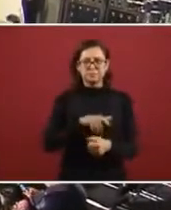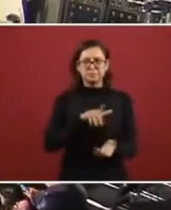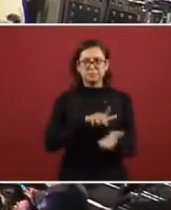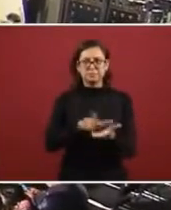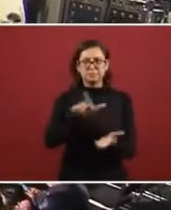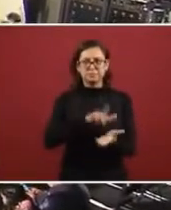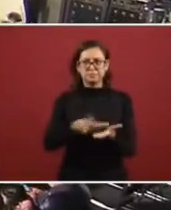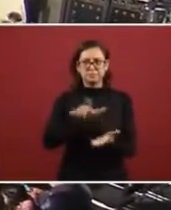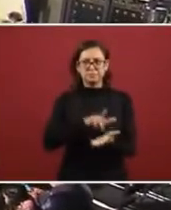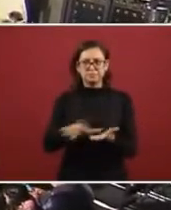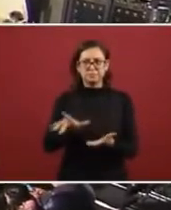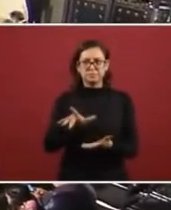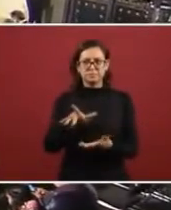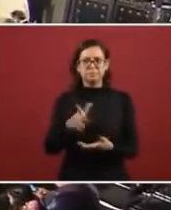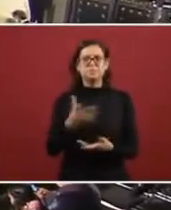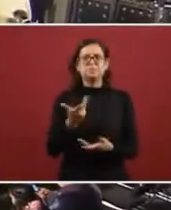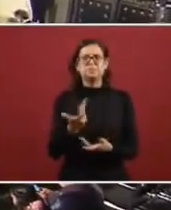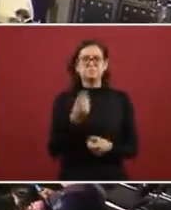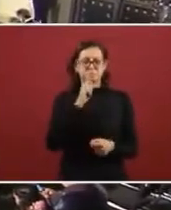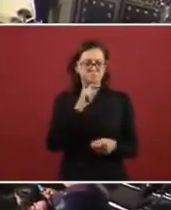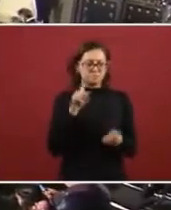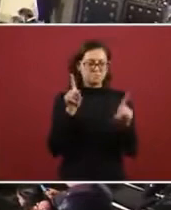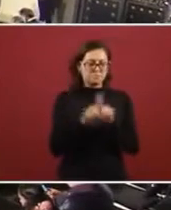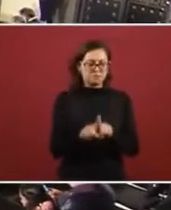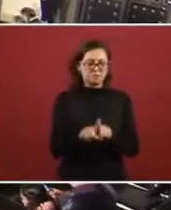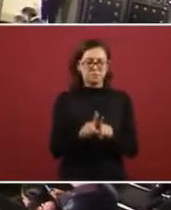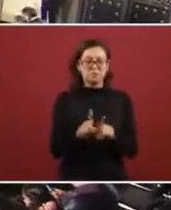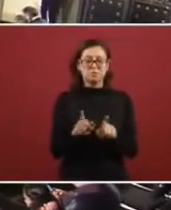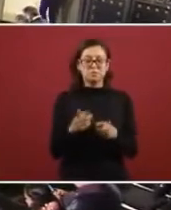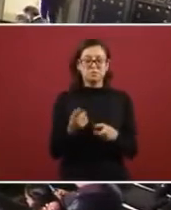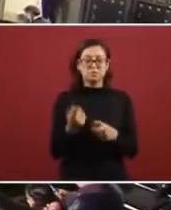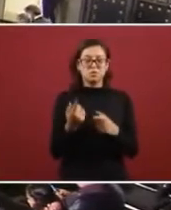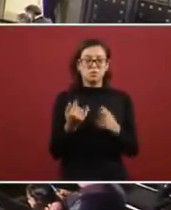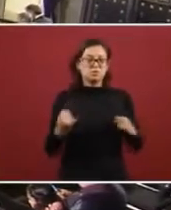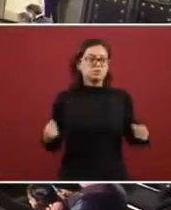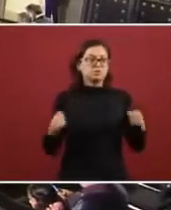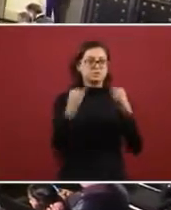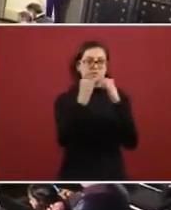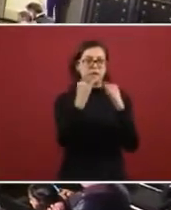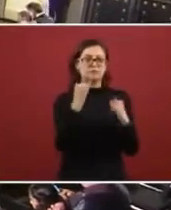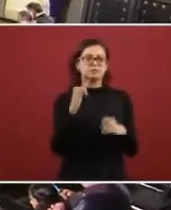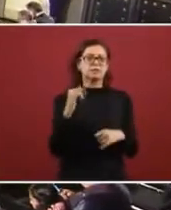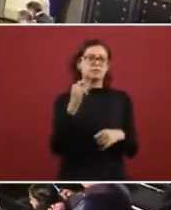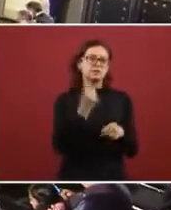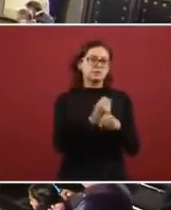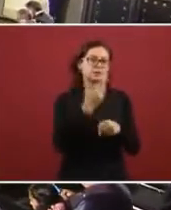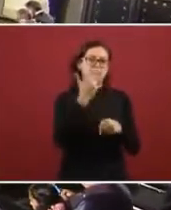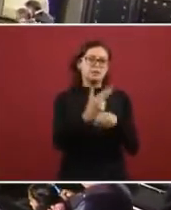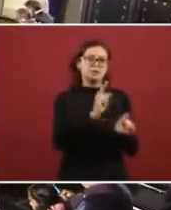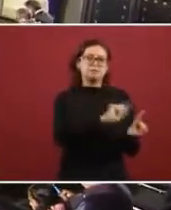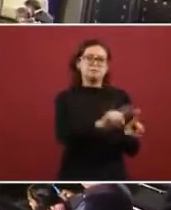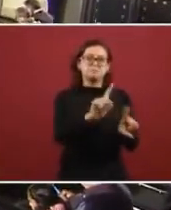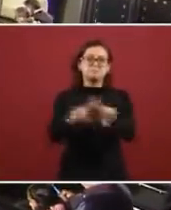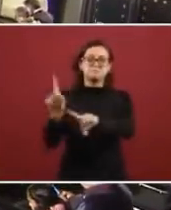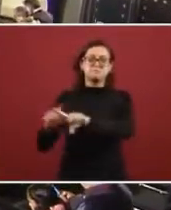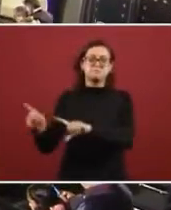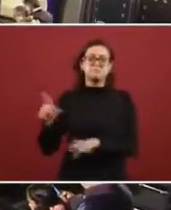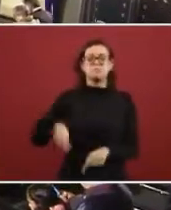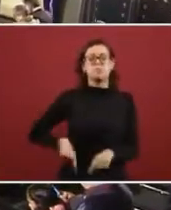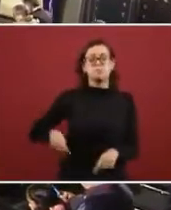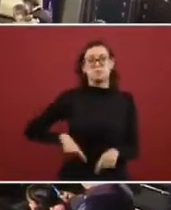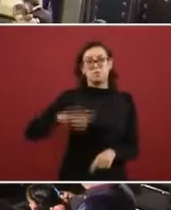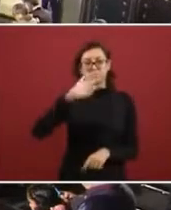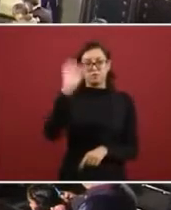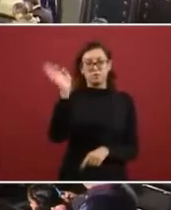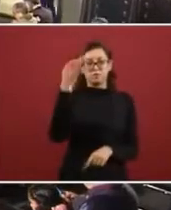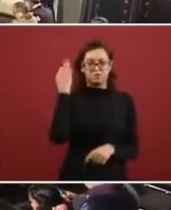government. It's a coordinated effort of the federal dependencies and